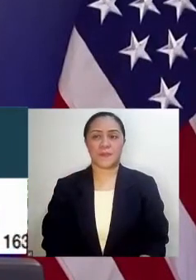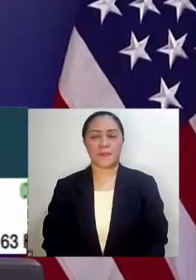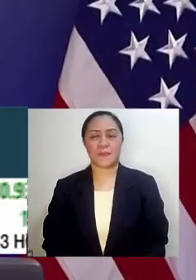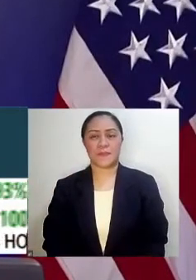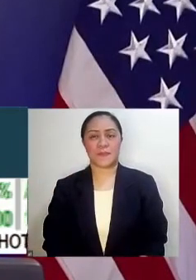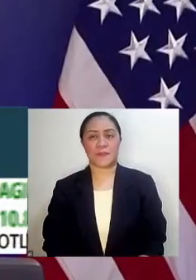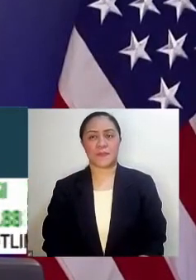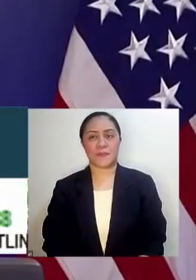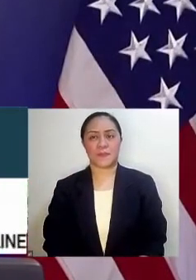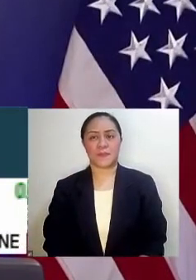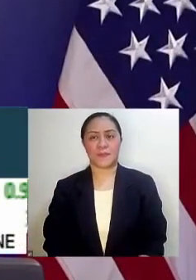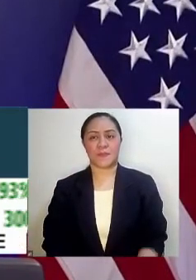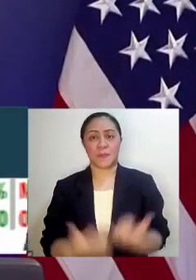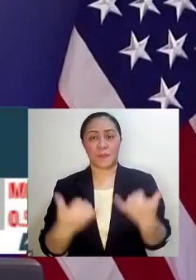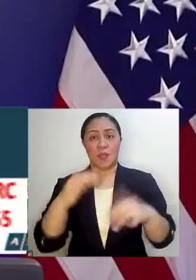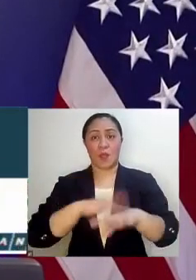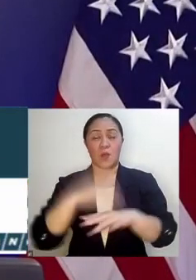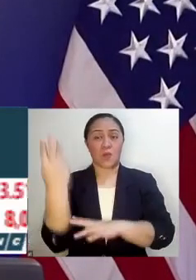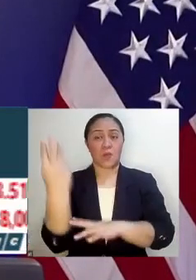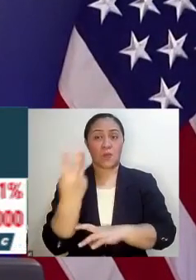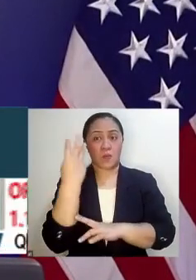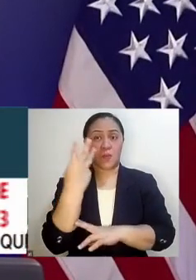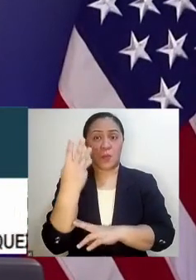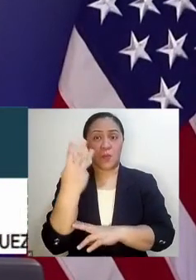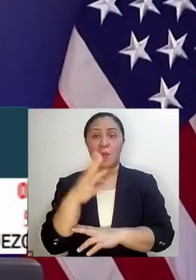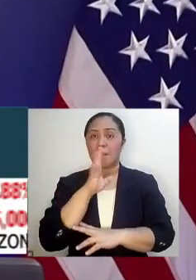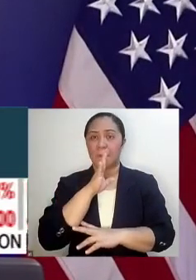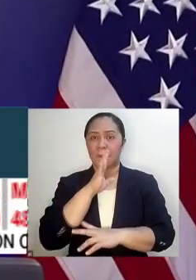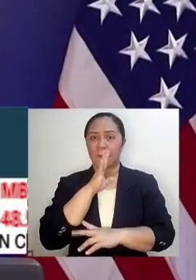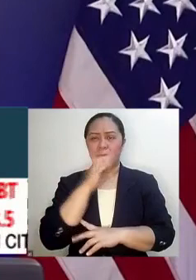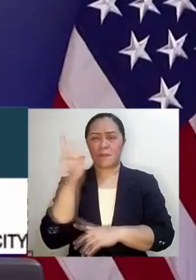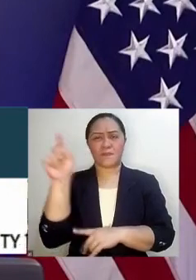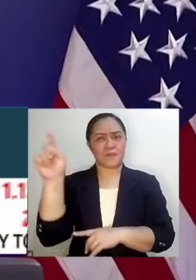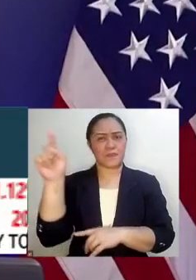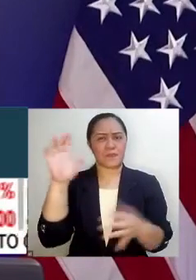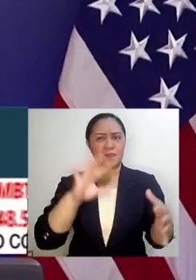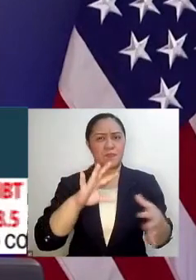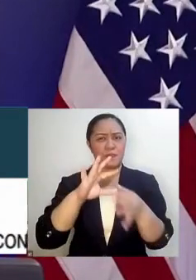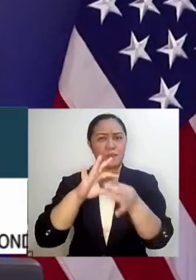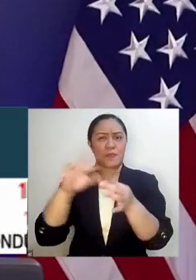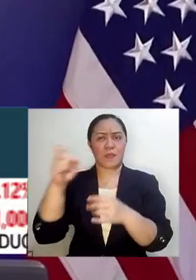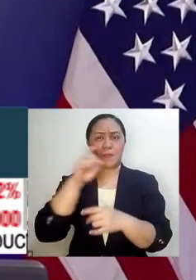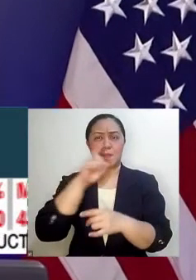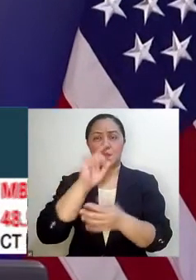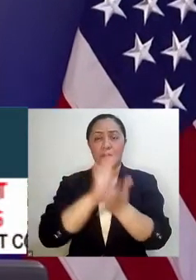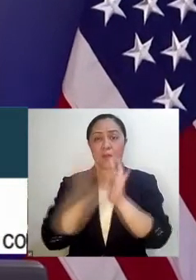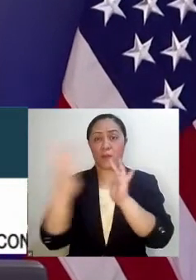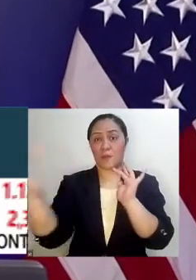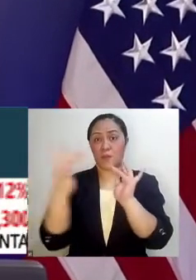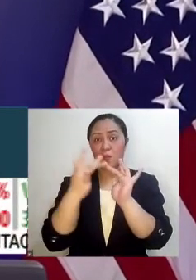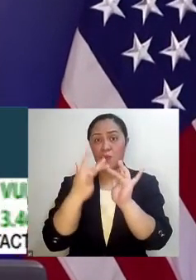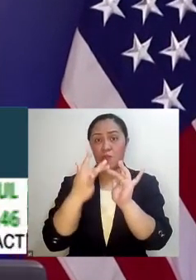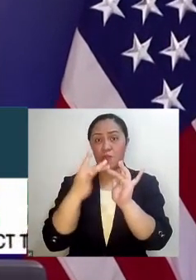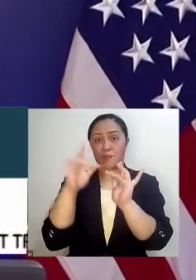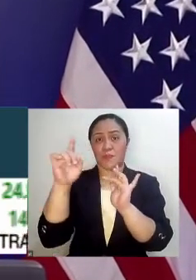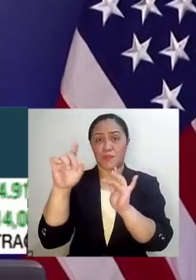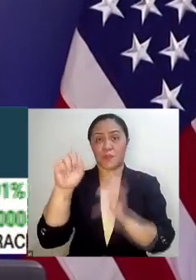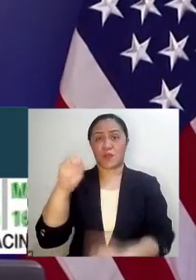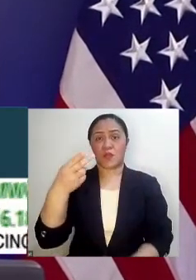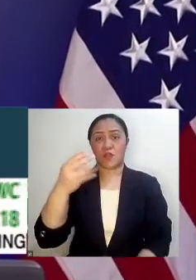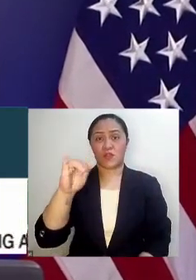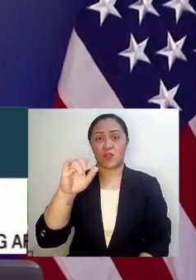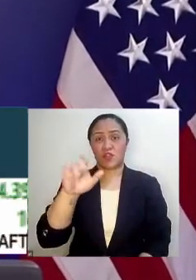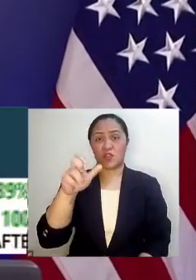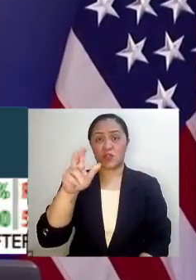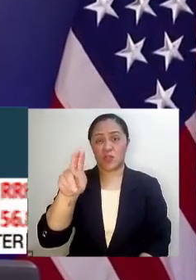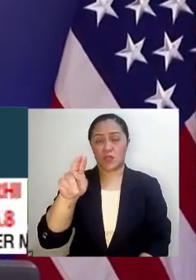On Wednesday, Biden also spoke to his Chinese counterpart, his first direct contact with Xi Jinping since assuming power. Biden